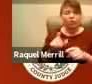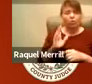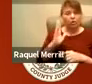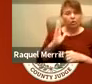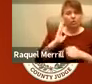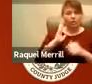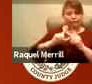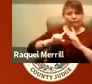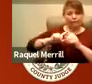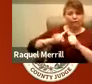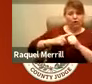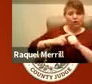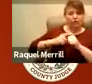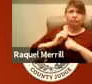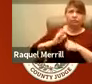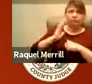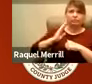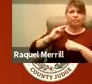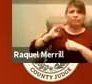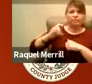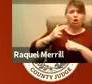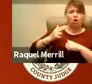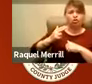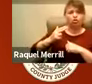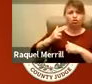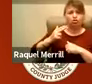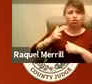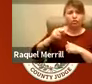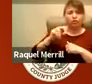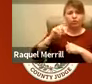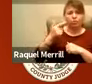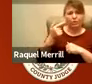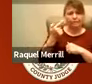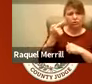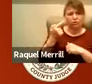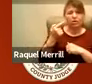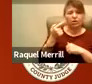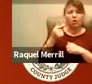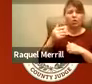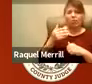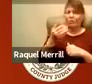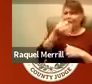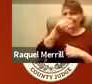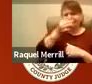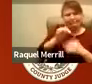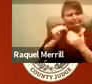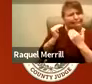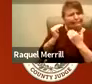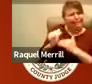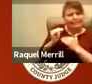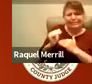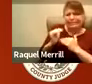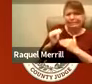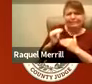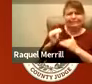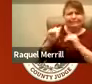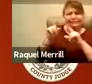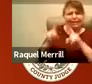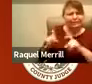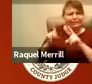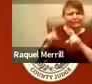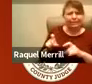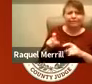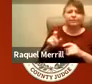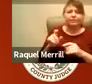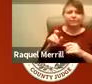got our first test back in March the 21st, we had very limited testing capability. It was being